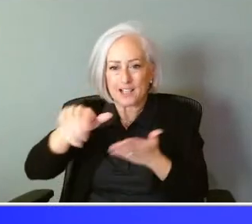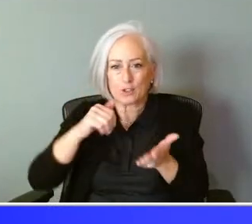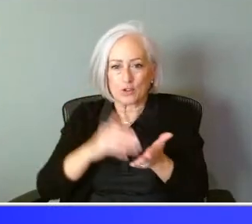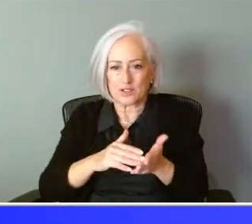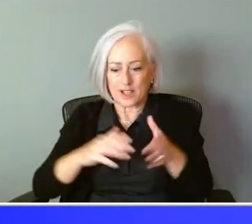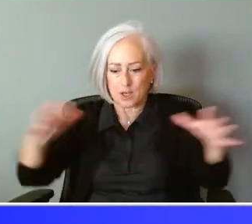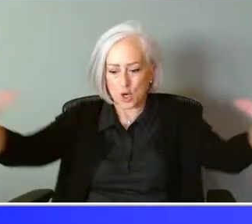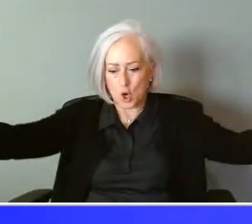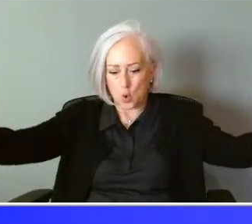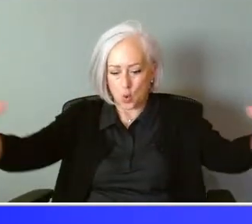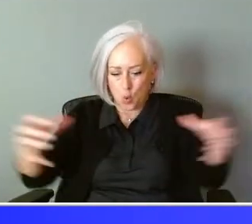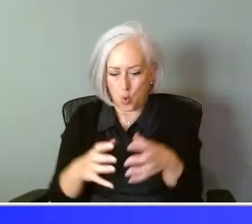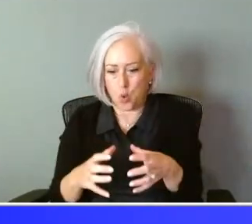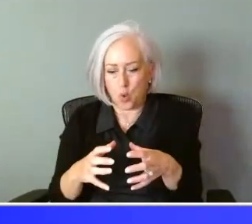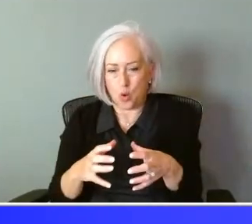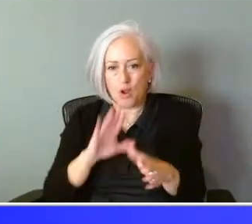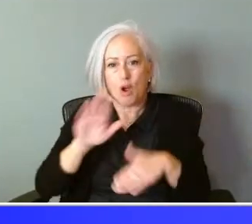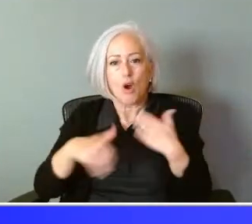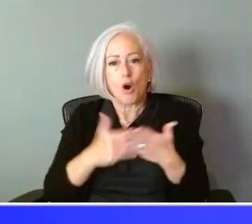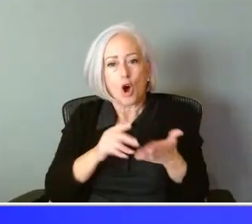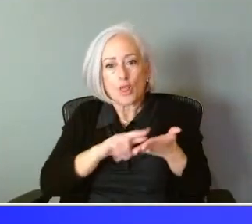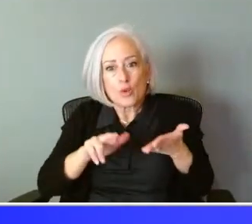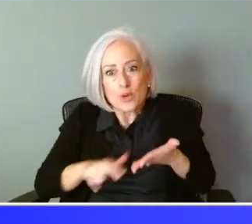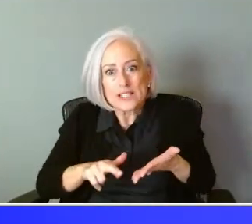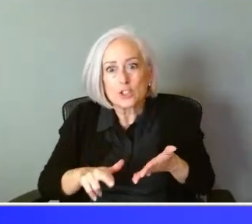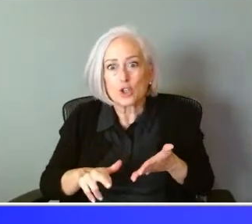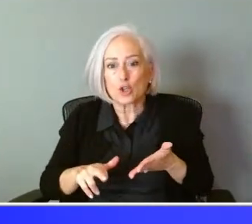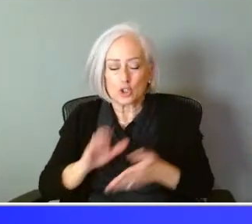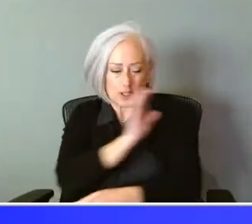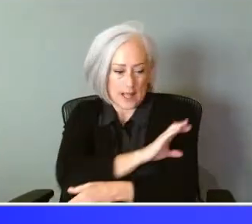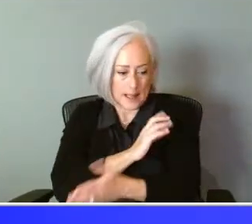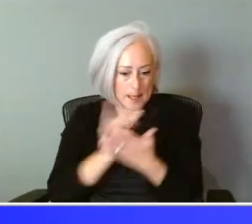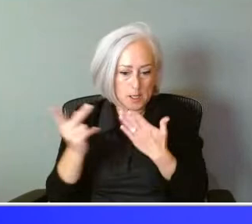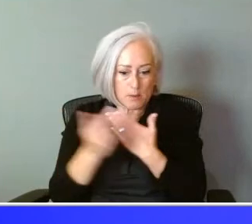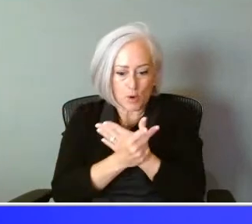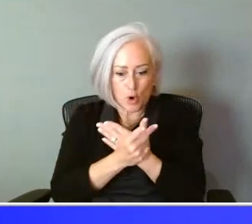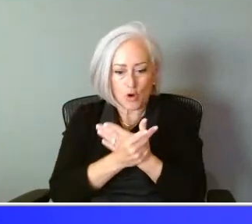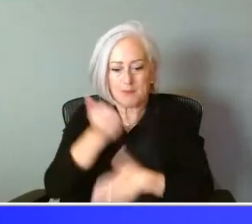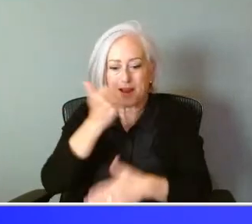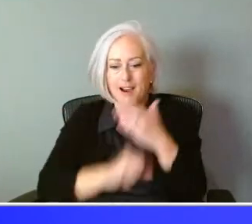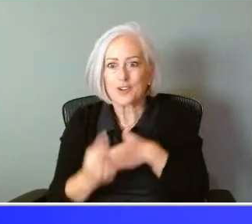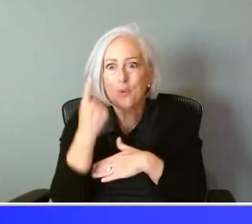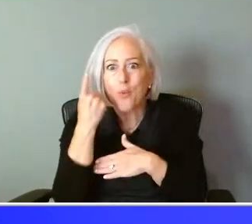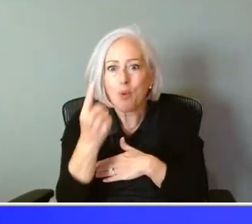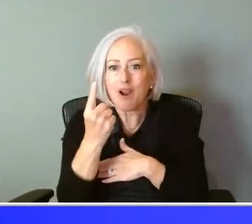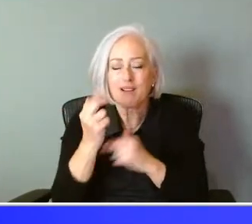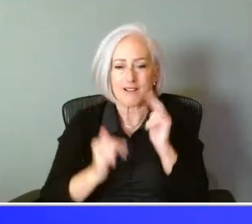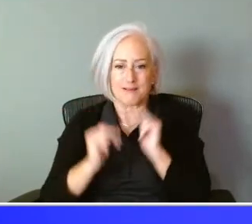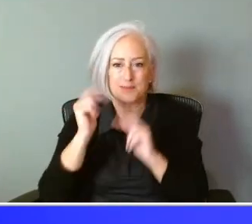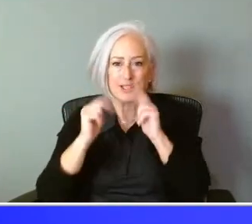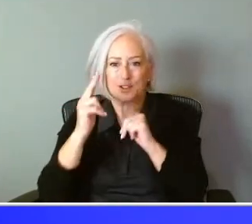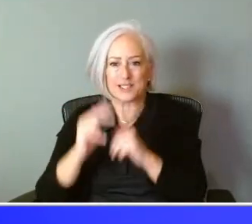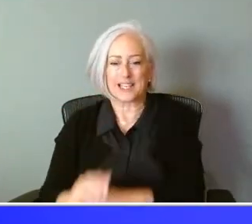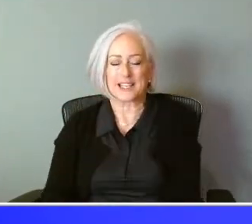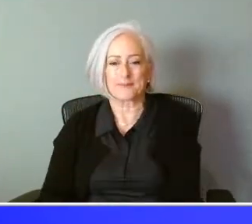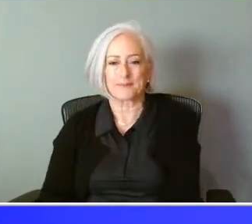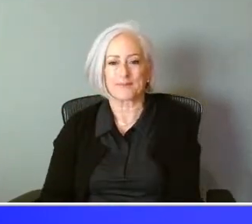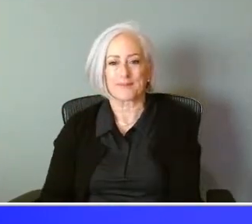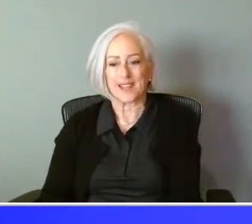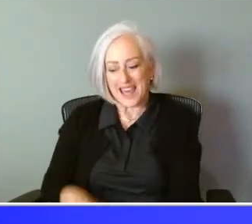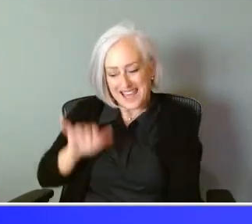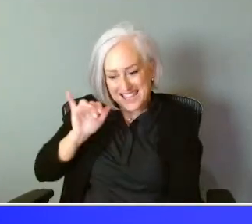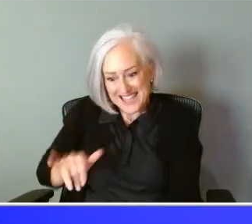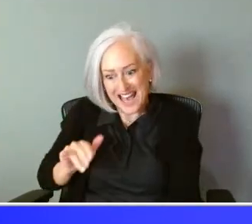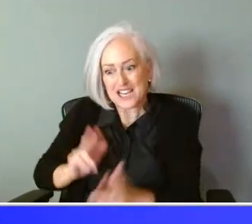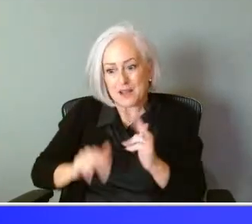our research and clinical programs under one roof. And this facility will define